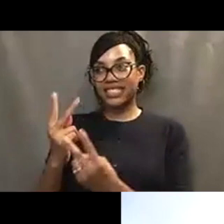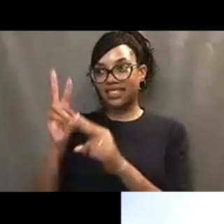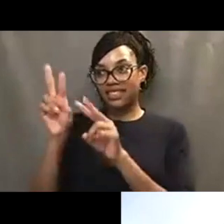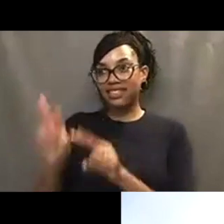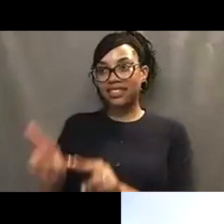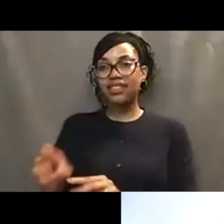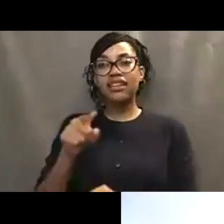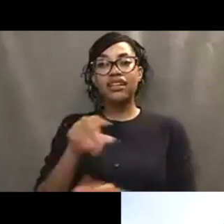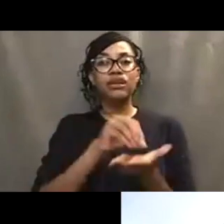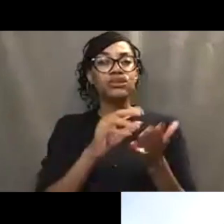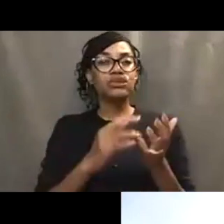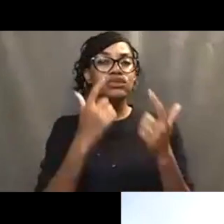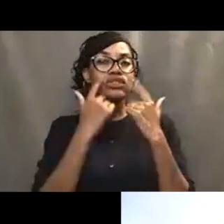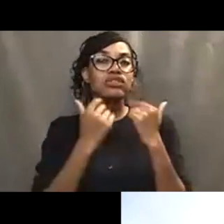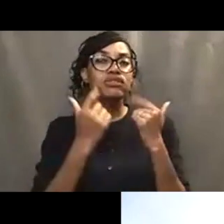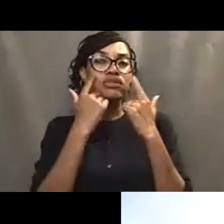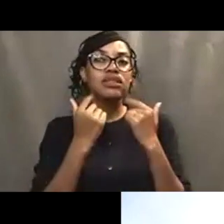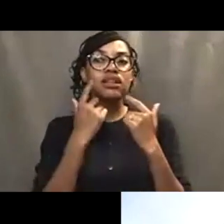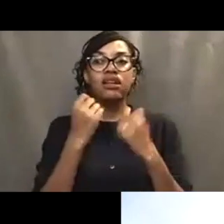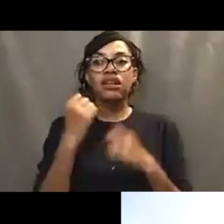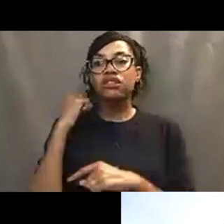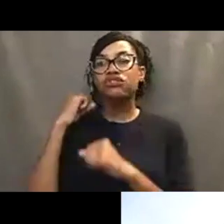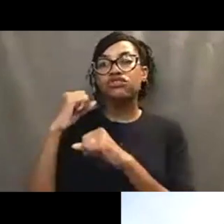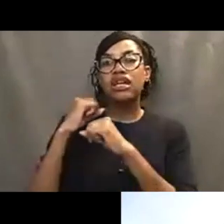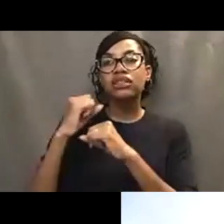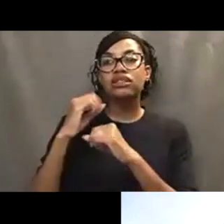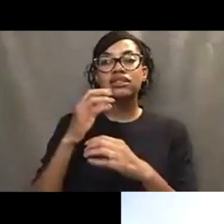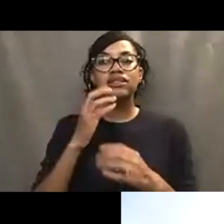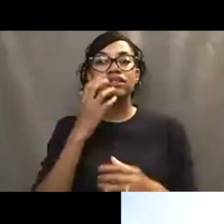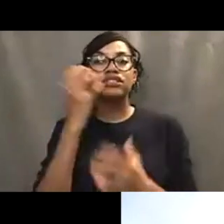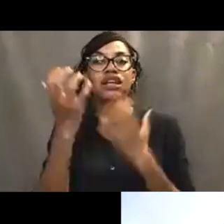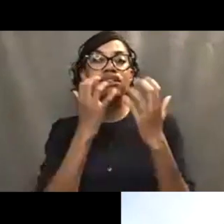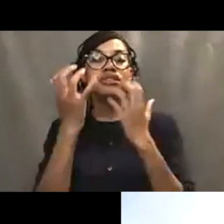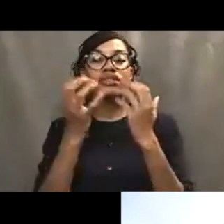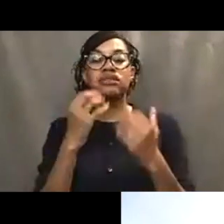tears, chanting, just in all of their brilliance.